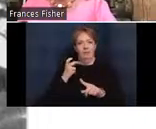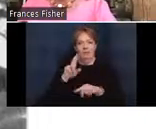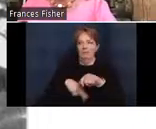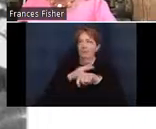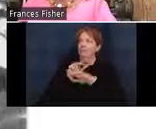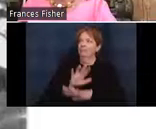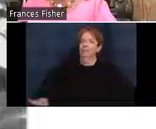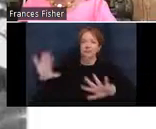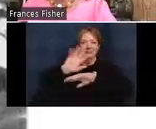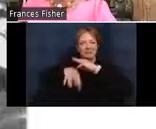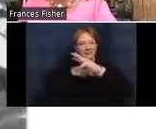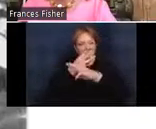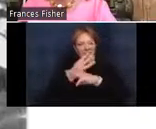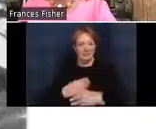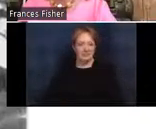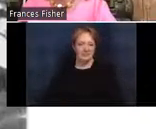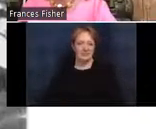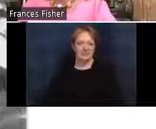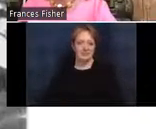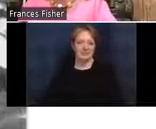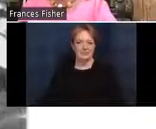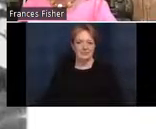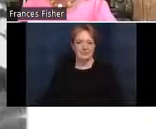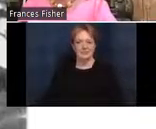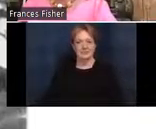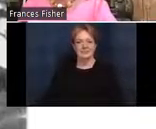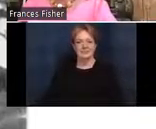We know that her first